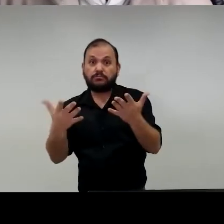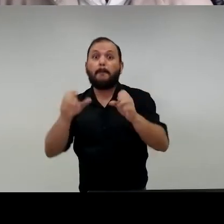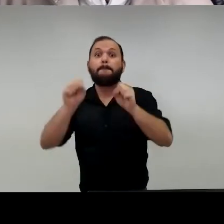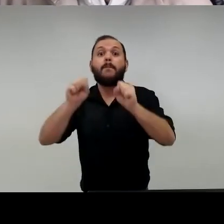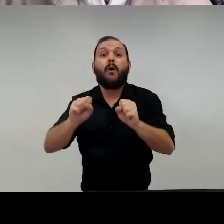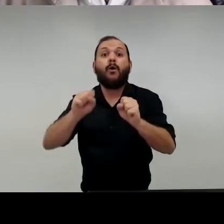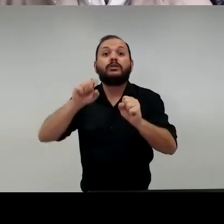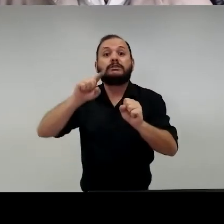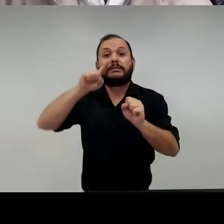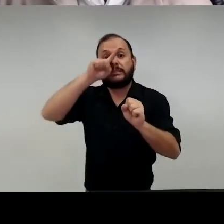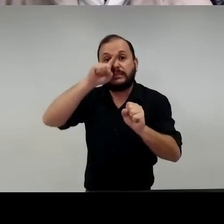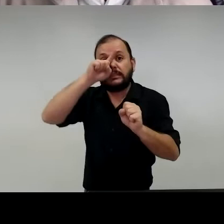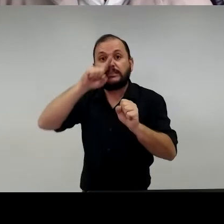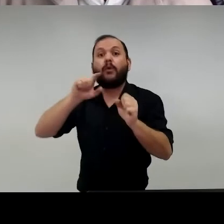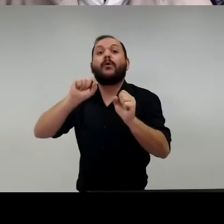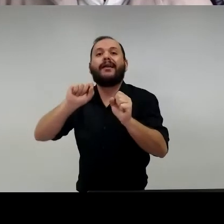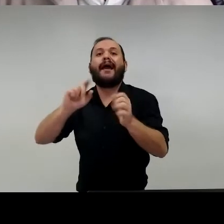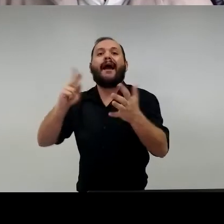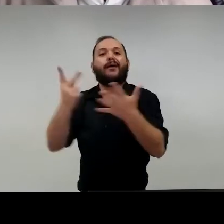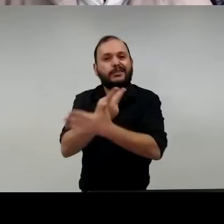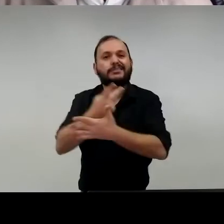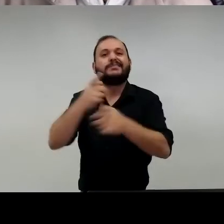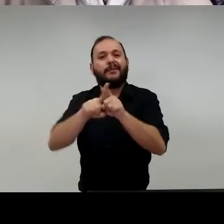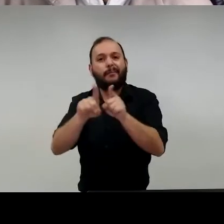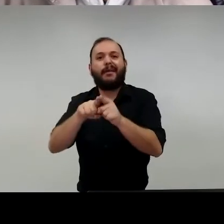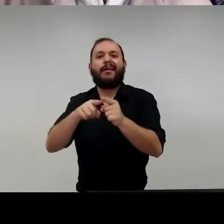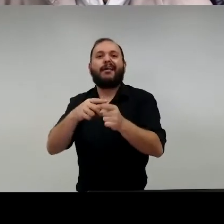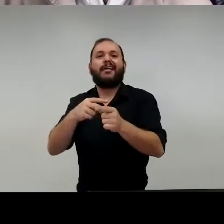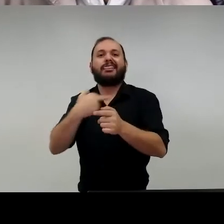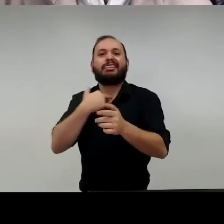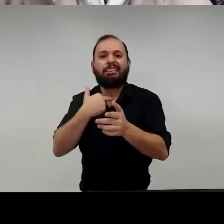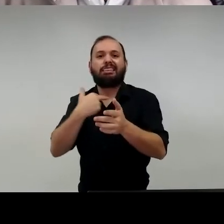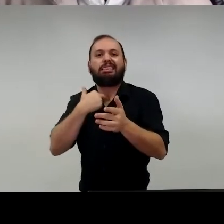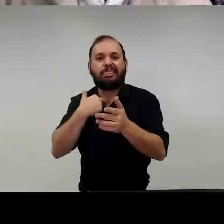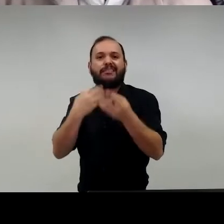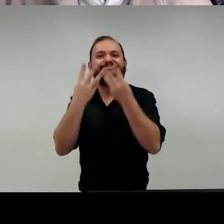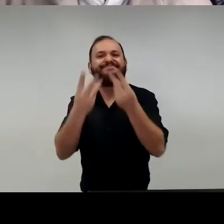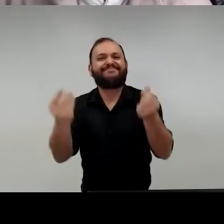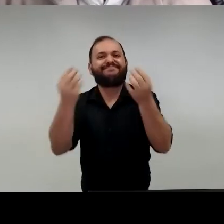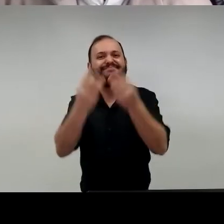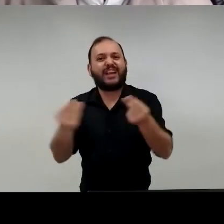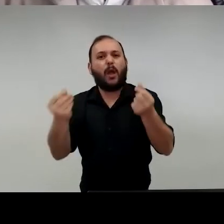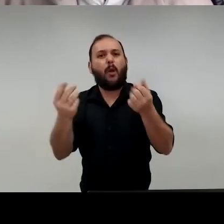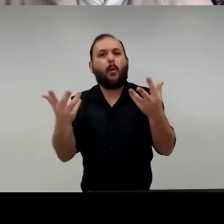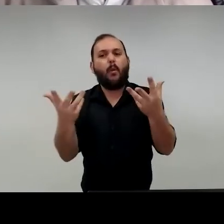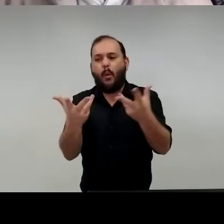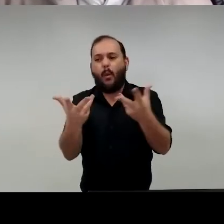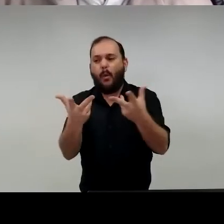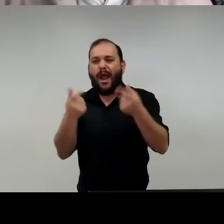of parroting and the performance, the quality of your